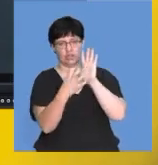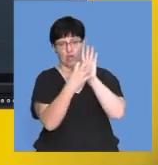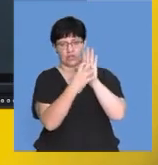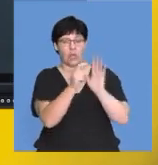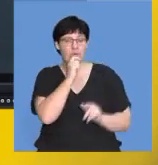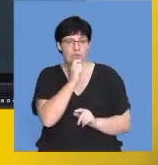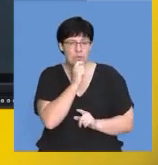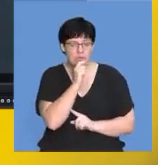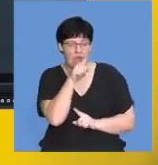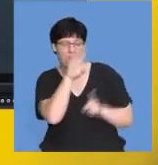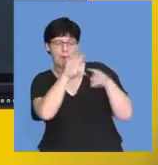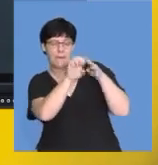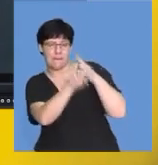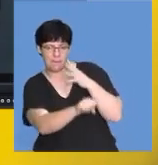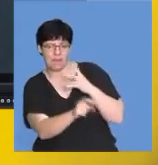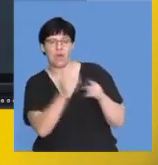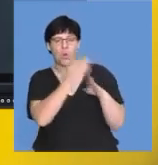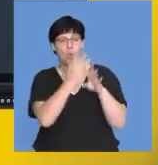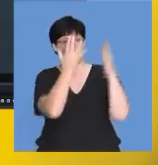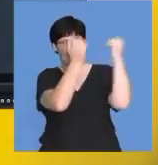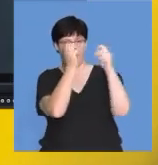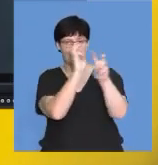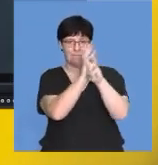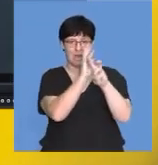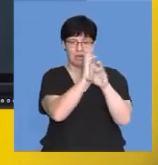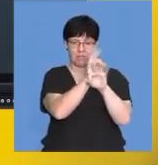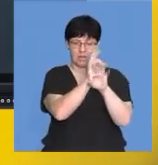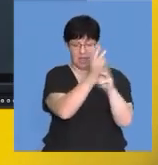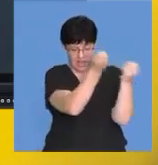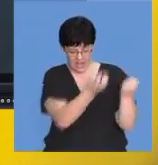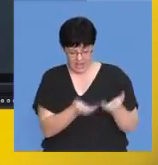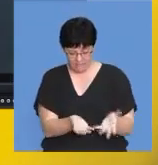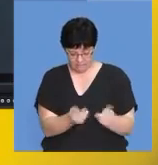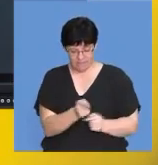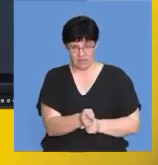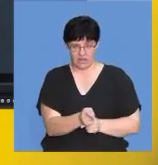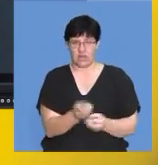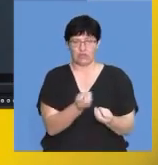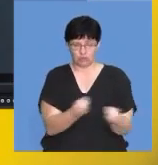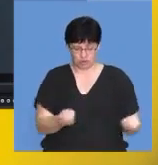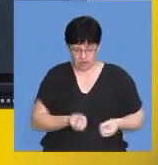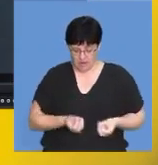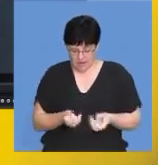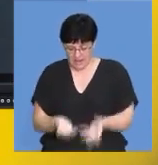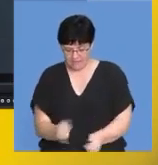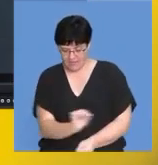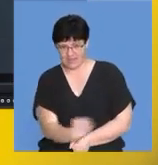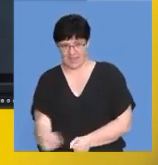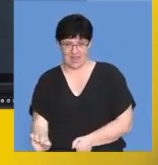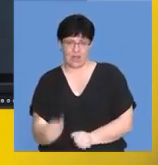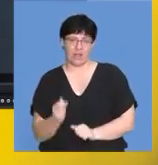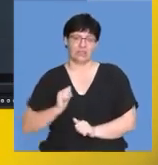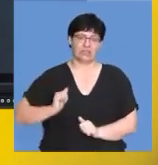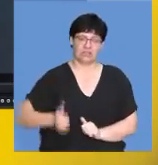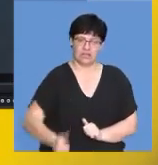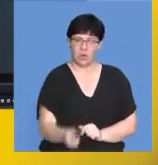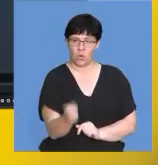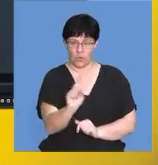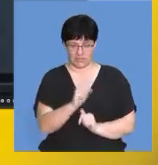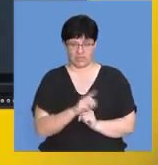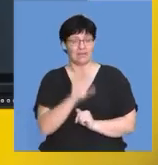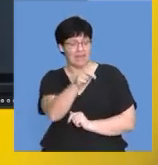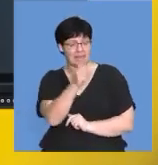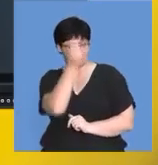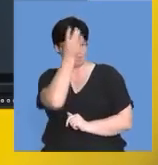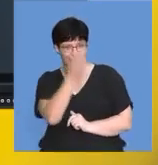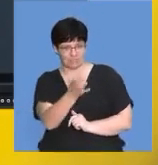them to work out what the parents would have given them, and use them to figure out what they would pass on to the next generation. So that's a